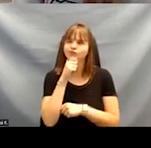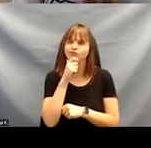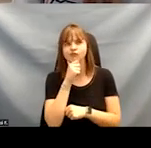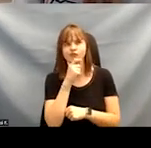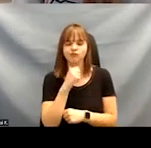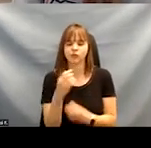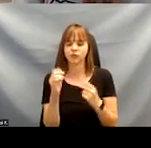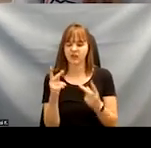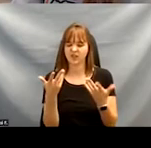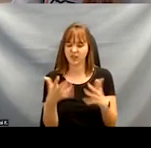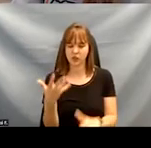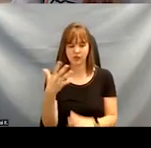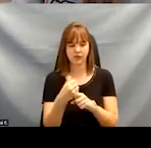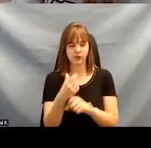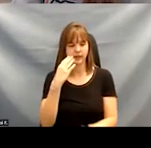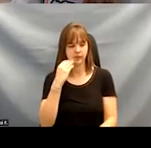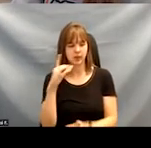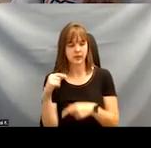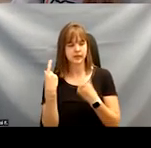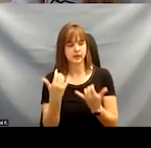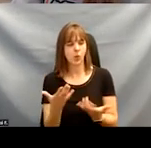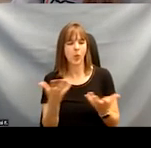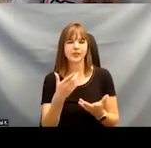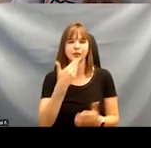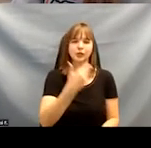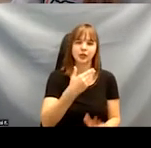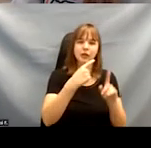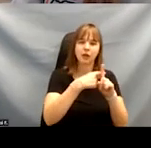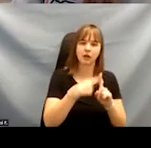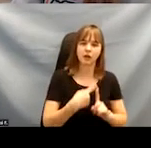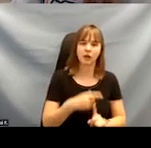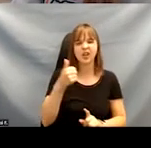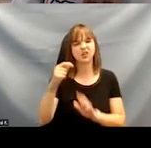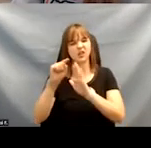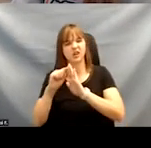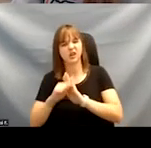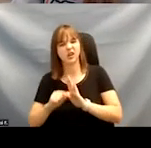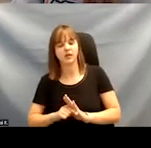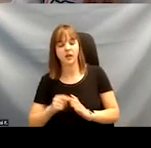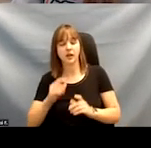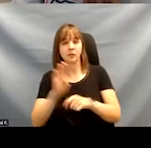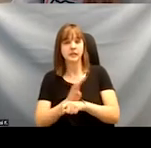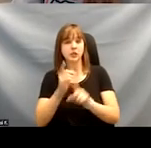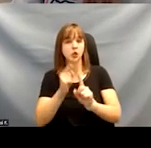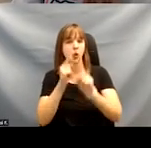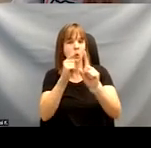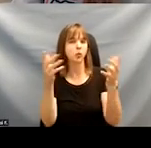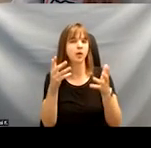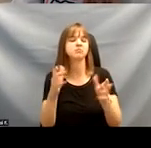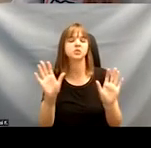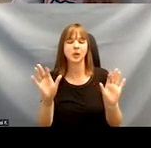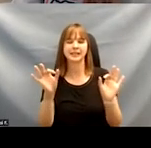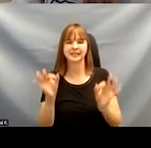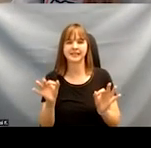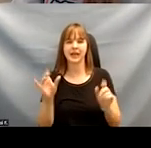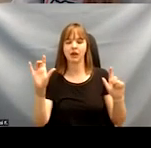want out of the business and why we started it. You know, it's not exactly a project to make